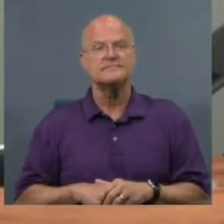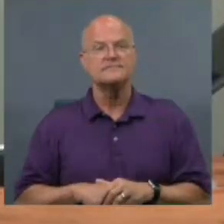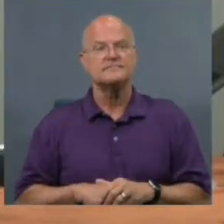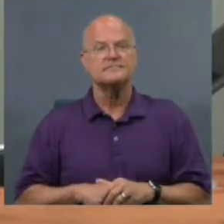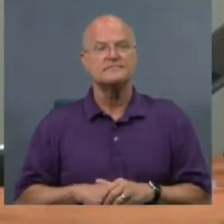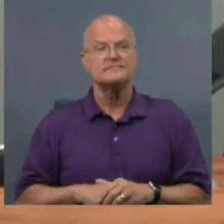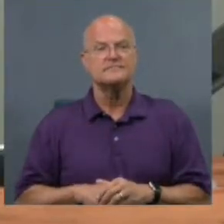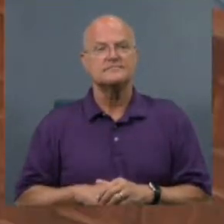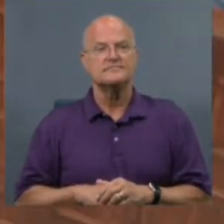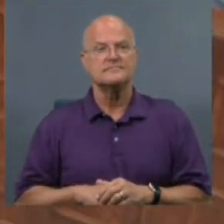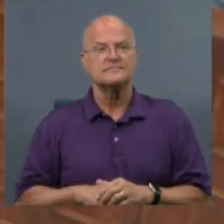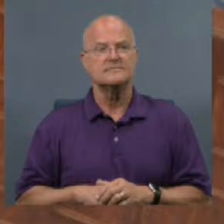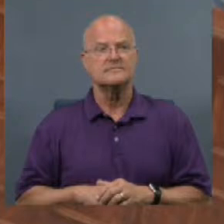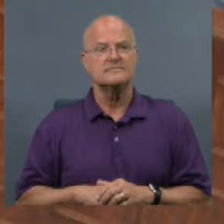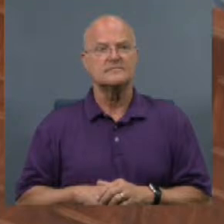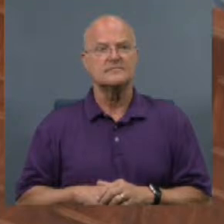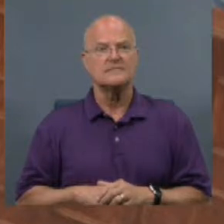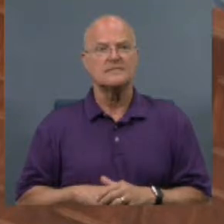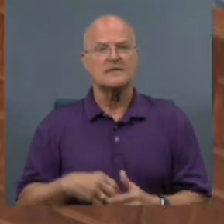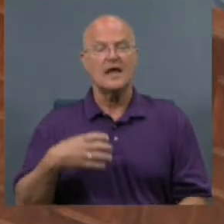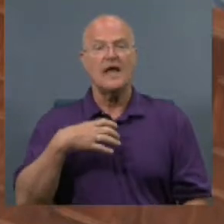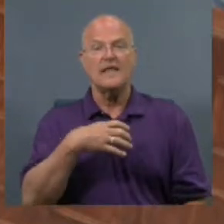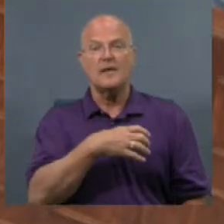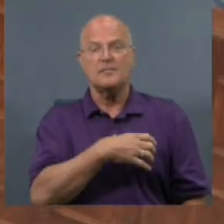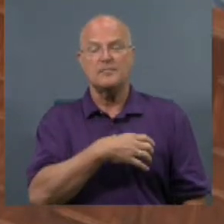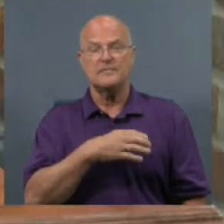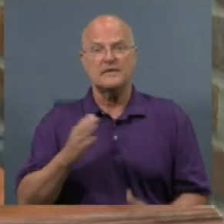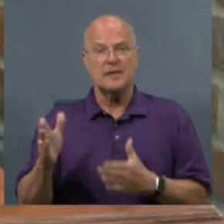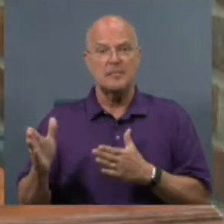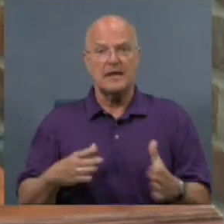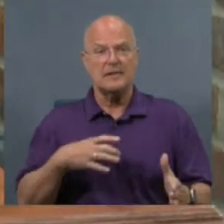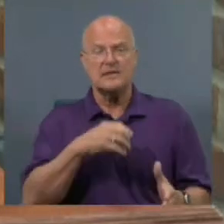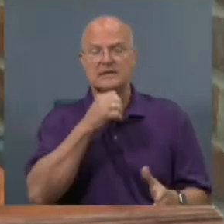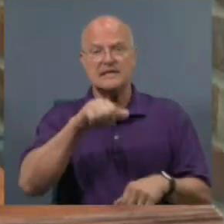Thank you. But the planning commission does not set precedent by vote, right?